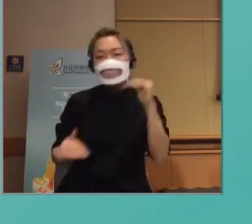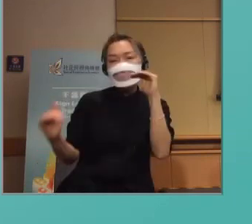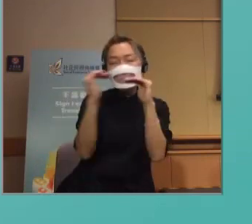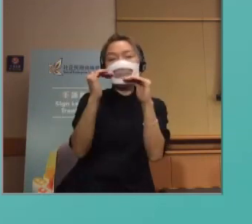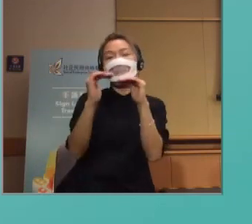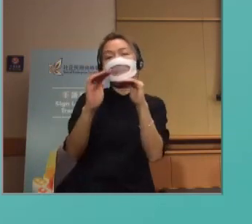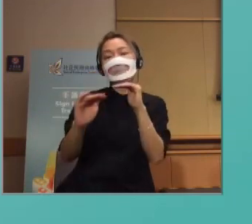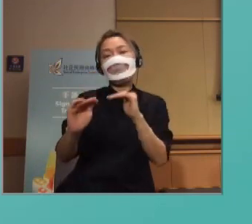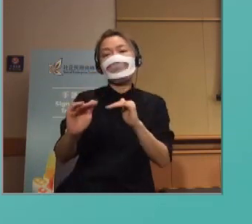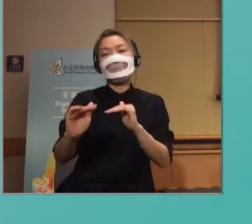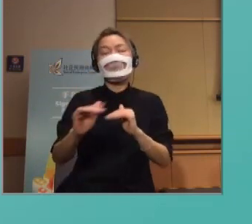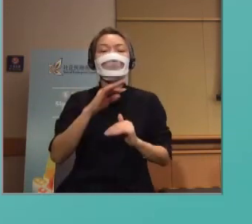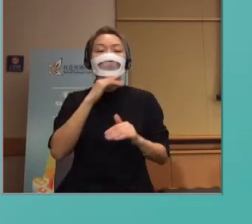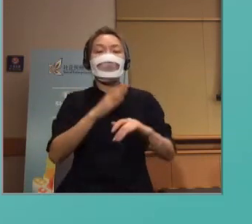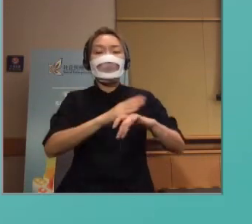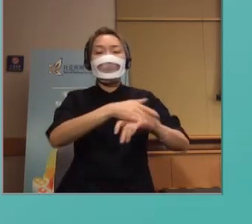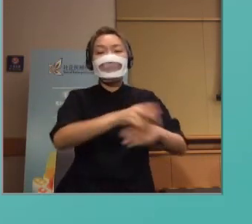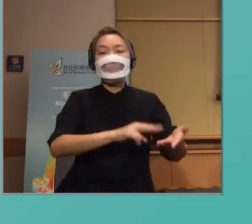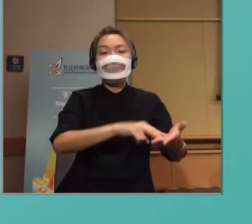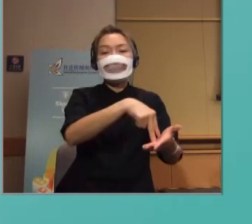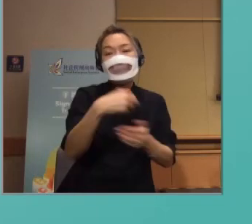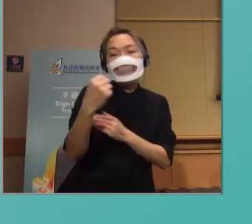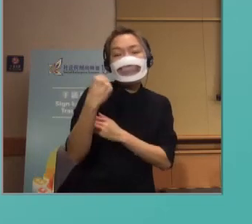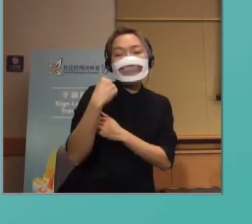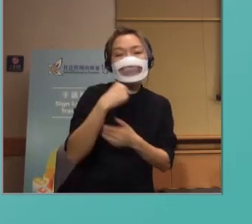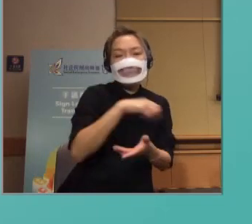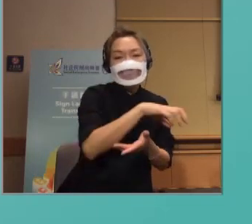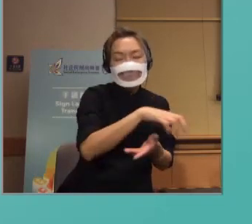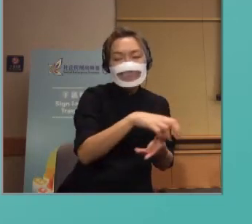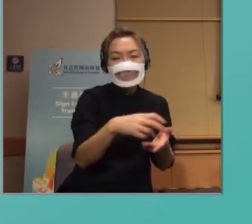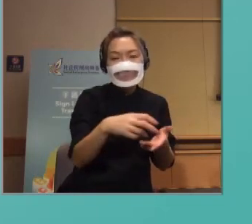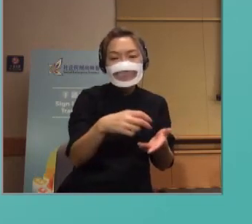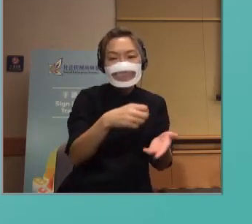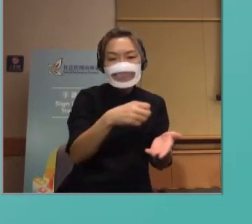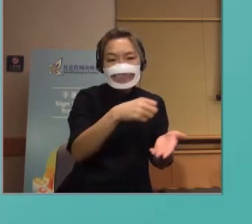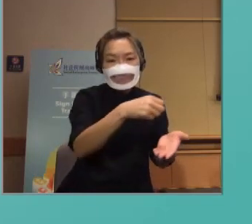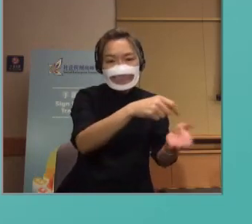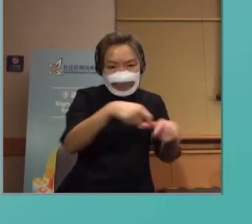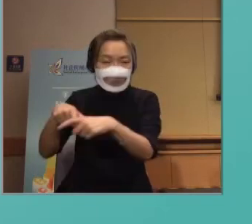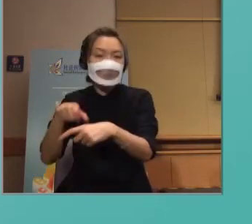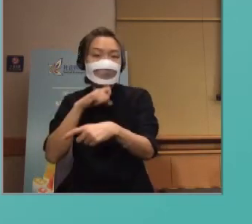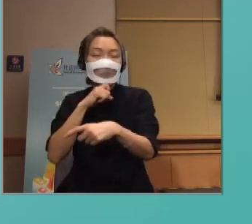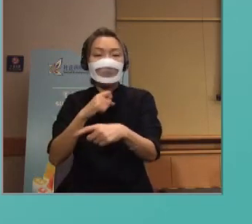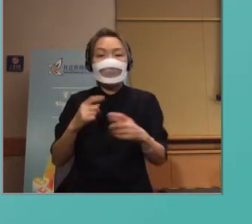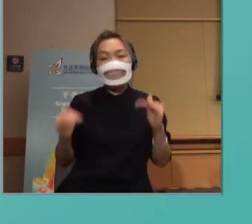manner. And to kind of sum what Joshua just mentioned was the importance of what he called a